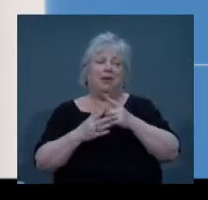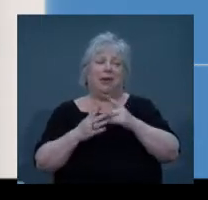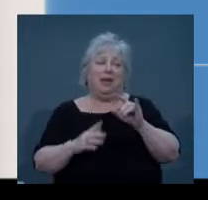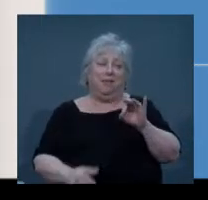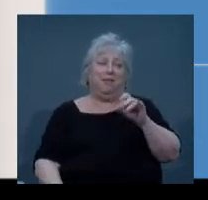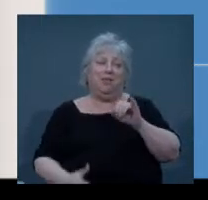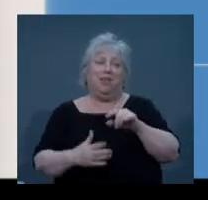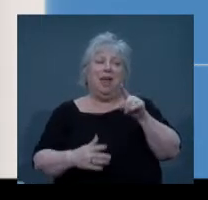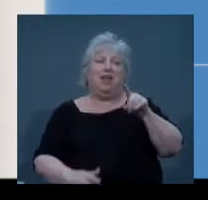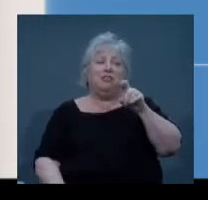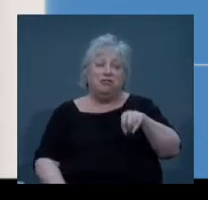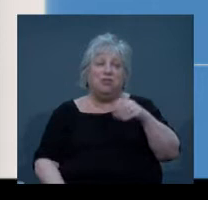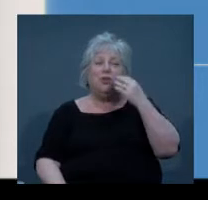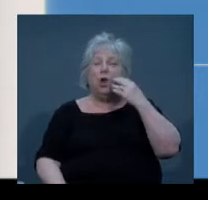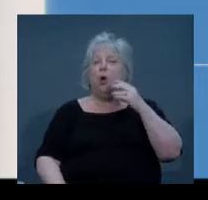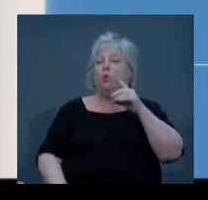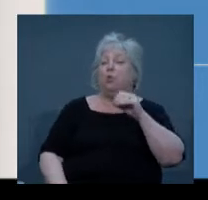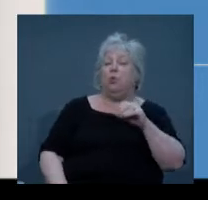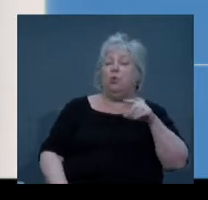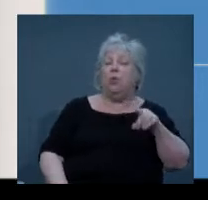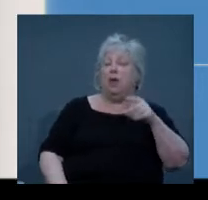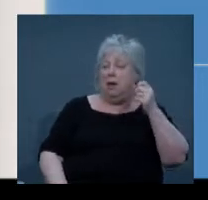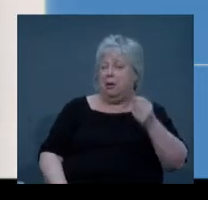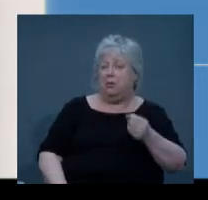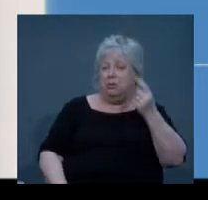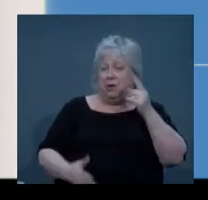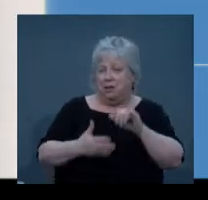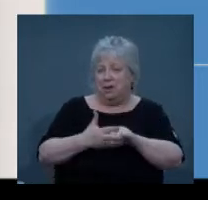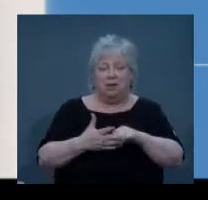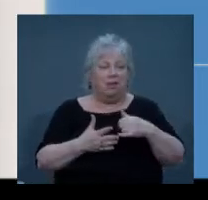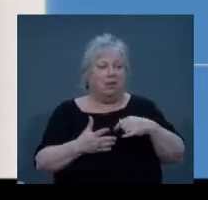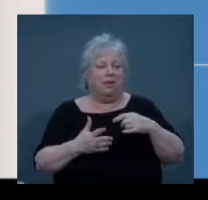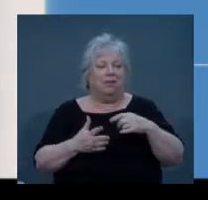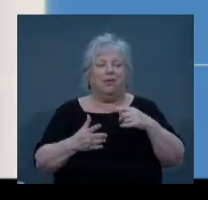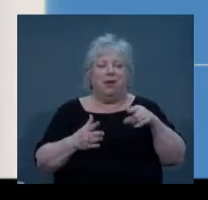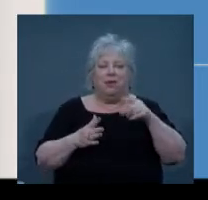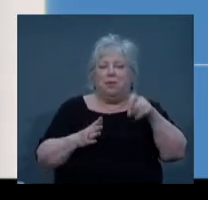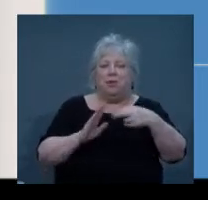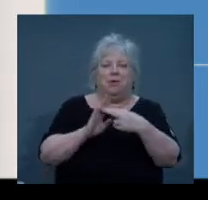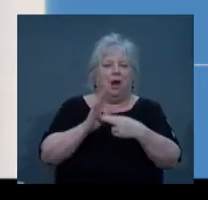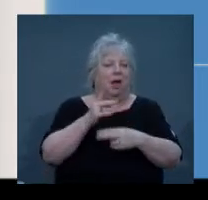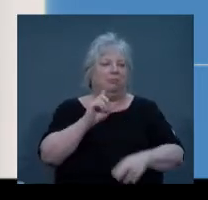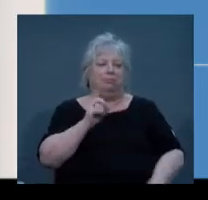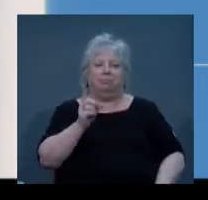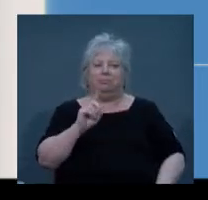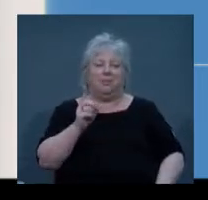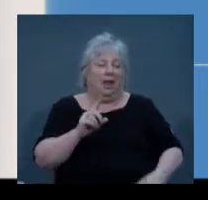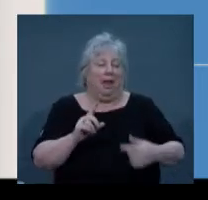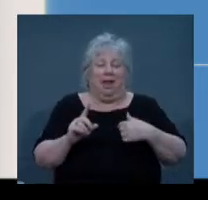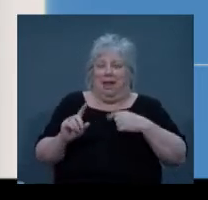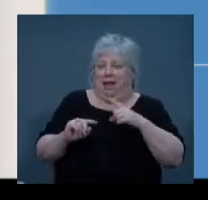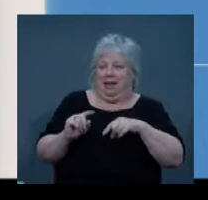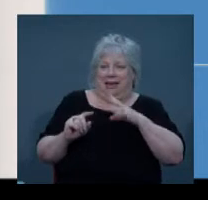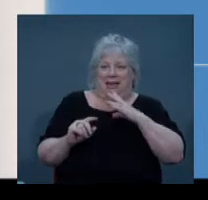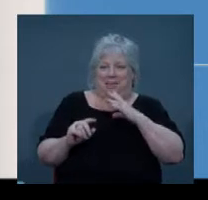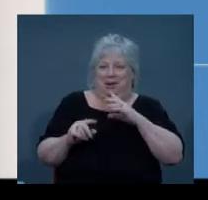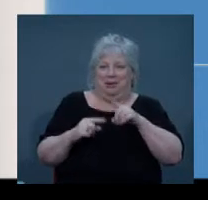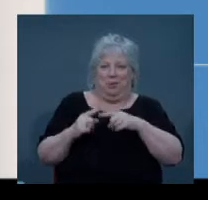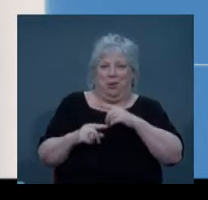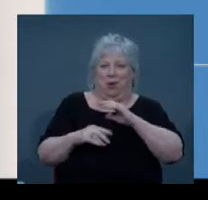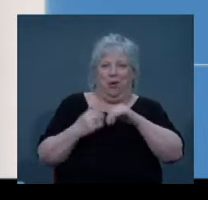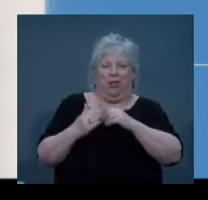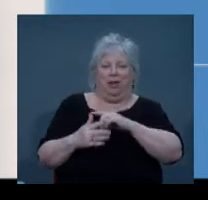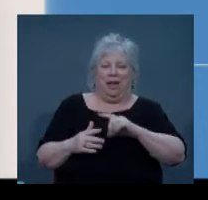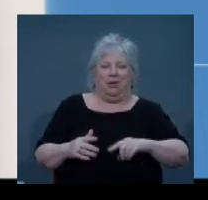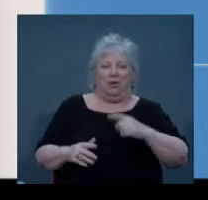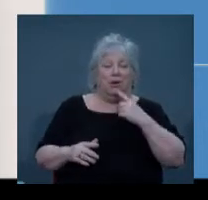know. Do they understand that? they're supposed to register their units. That's not Mr. Moore. I can't speak to what all the landlords Do we have